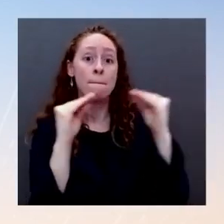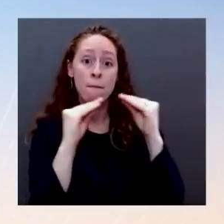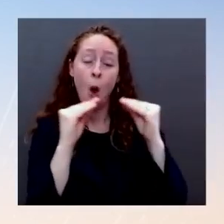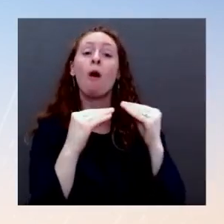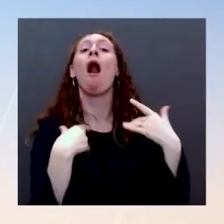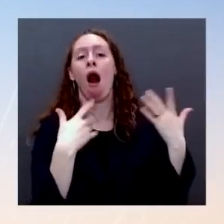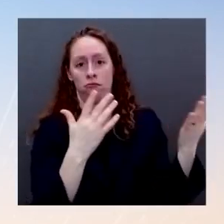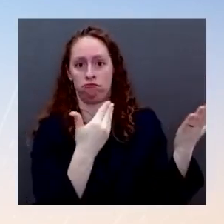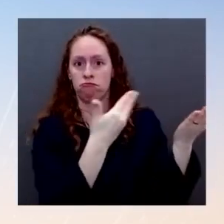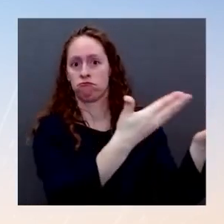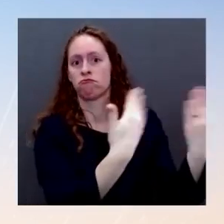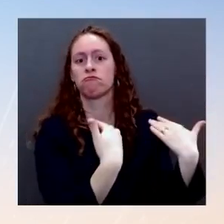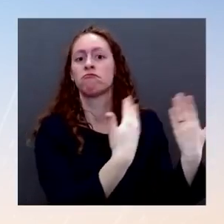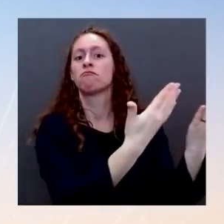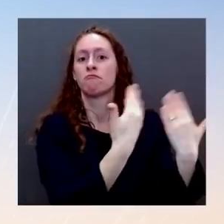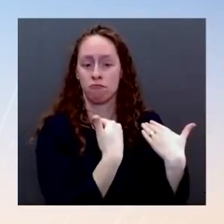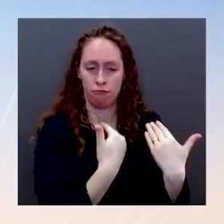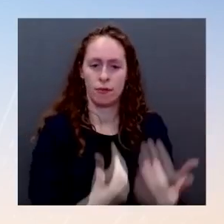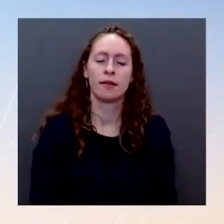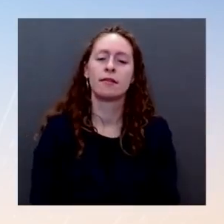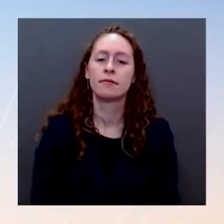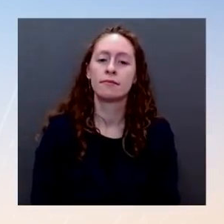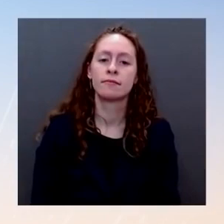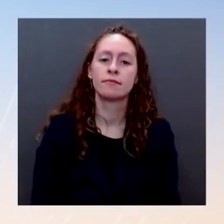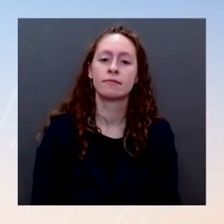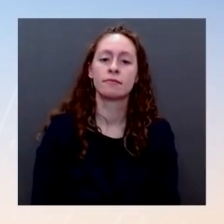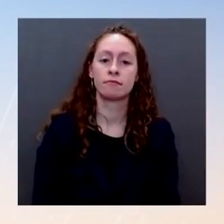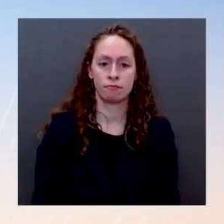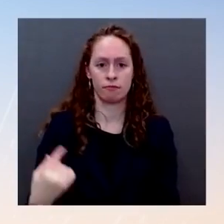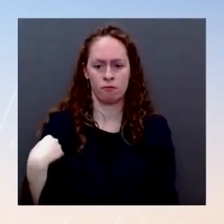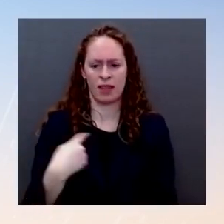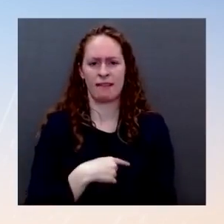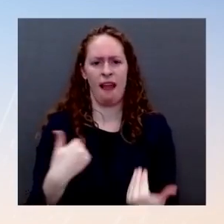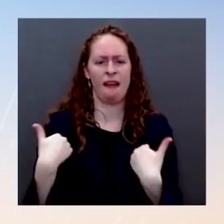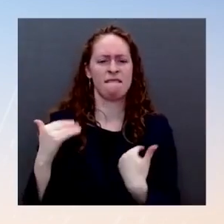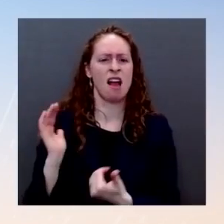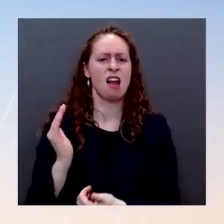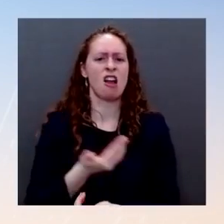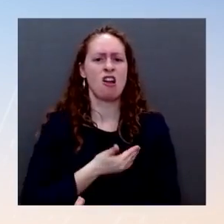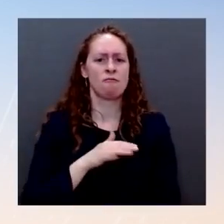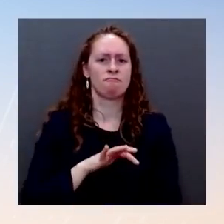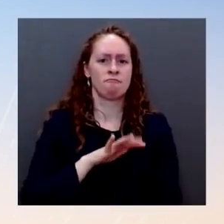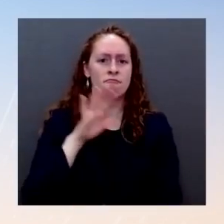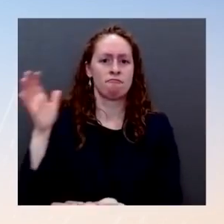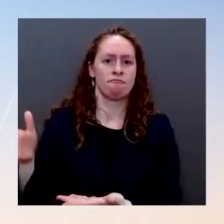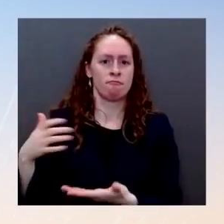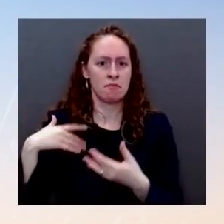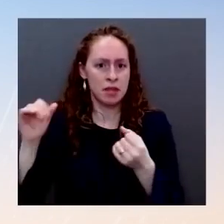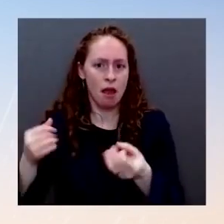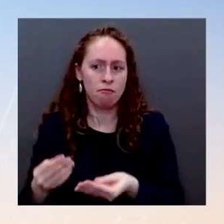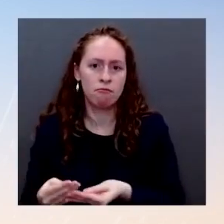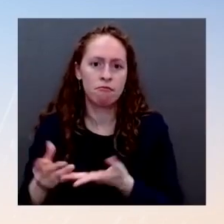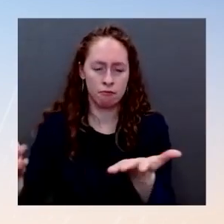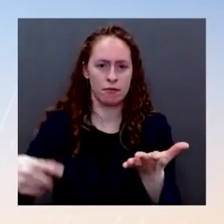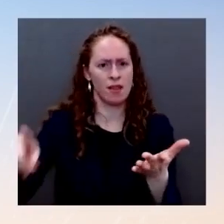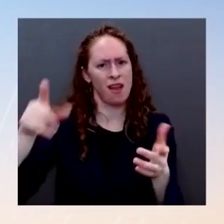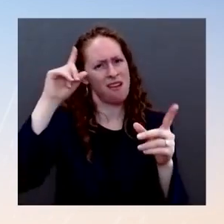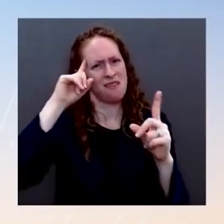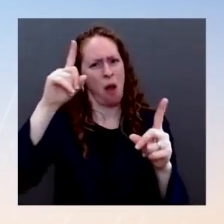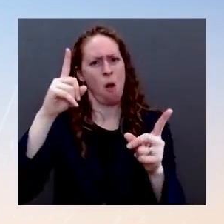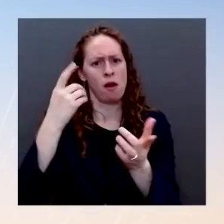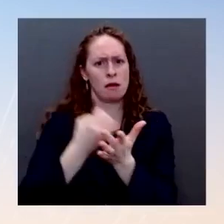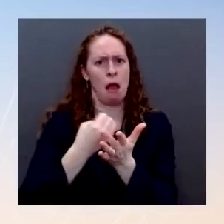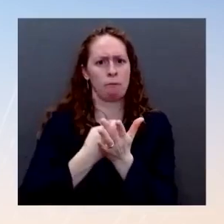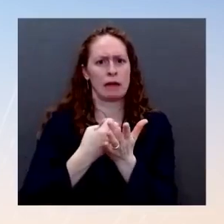believe this should help facilitate the global economic recovery. We'll continue to monitor prices in the context of global economic growth and engage our OPEC